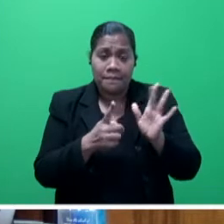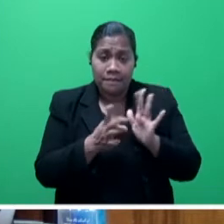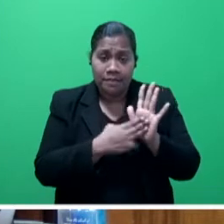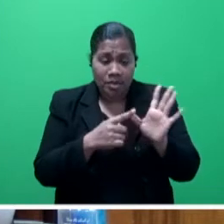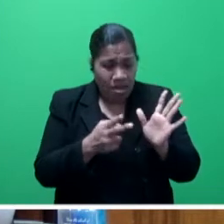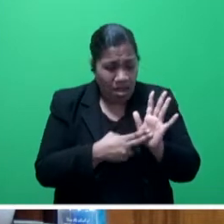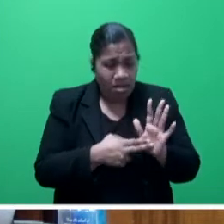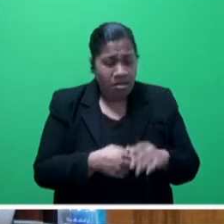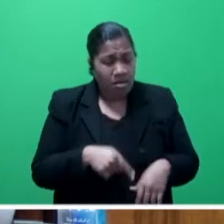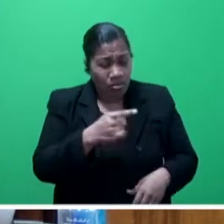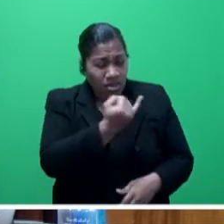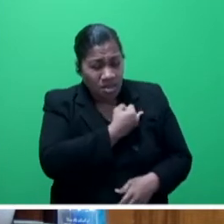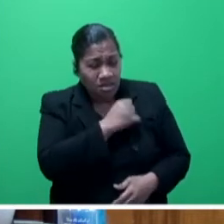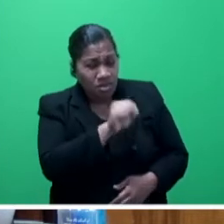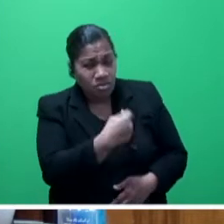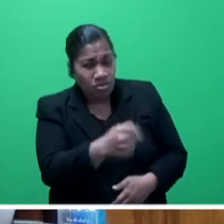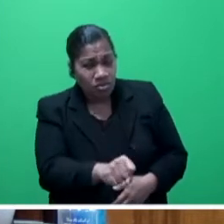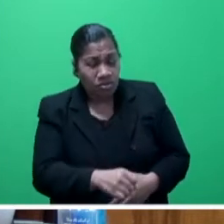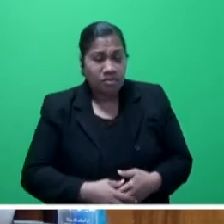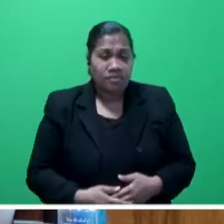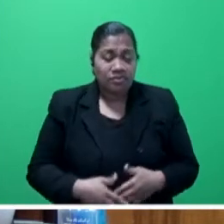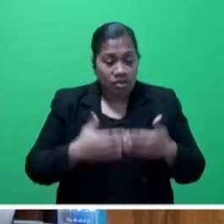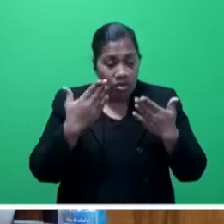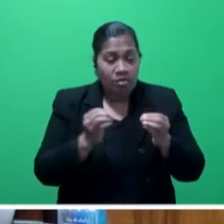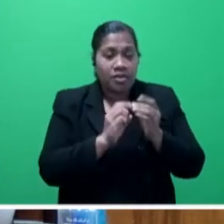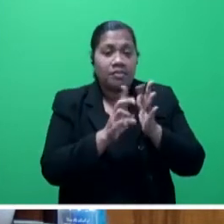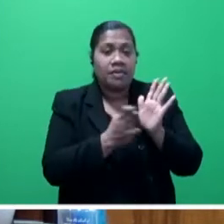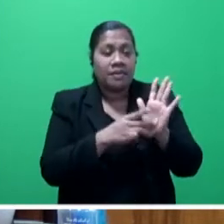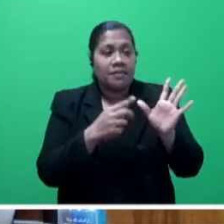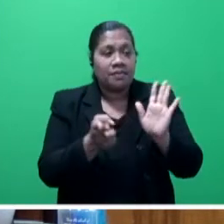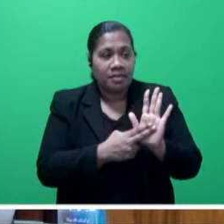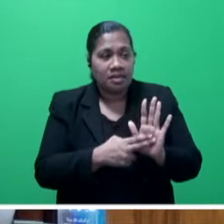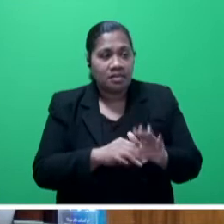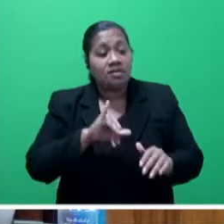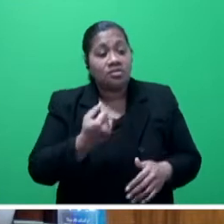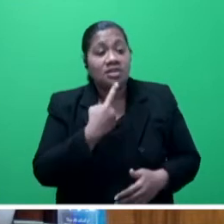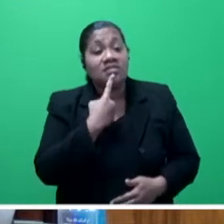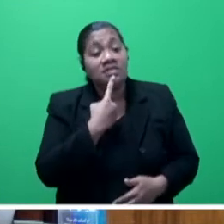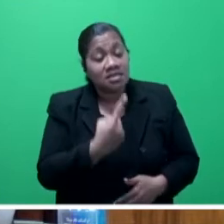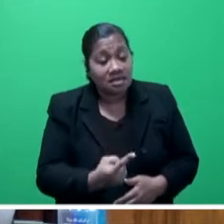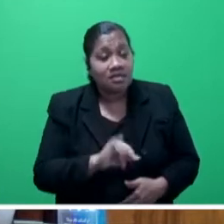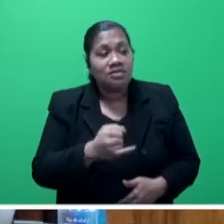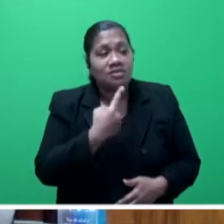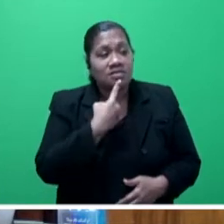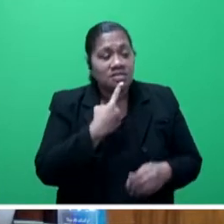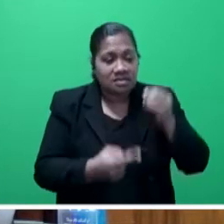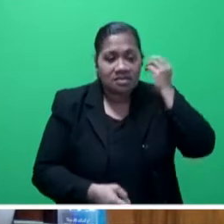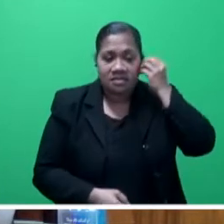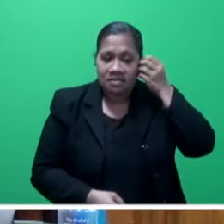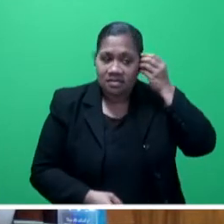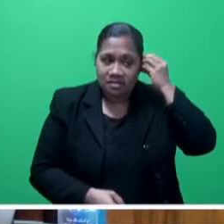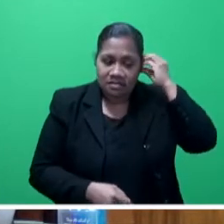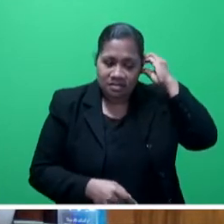not? Is she guilty or not, Honourable Biman? Just say it. Just say it. Just say it.